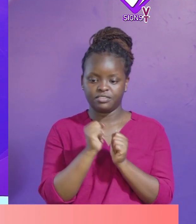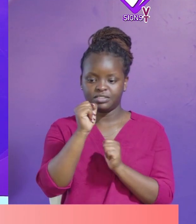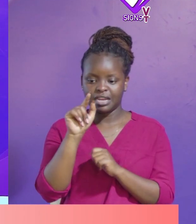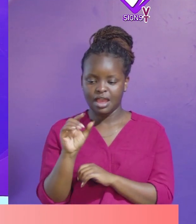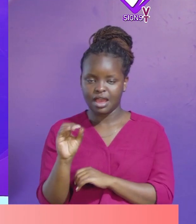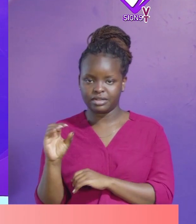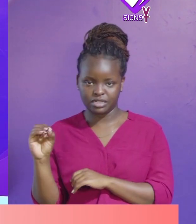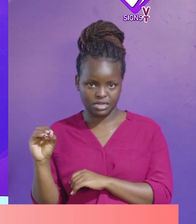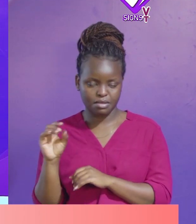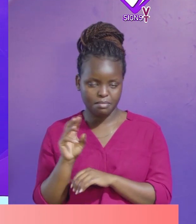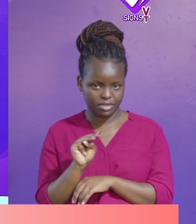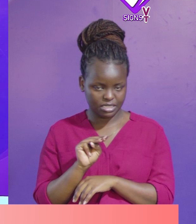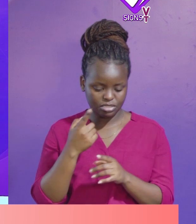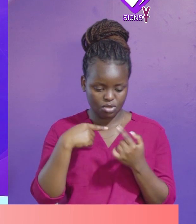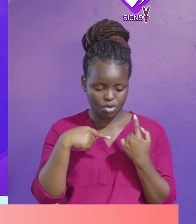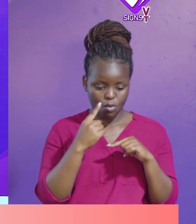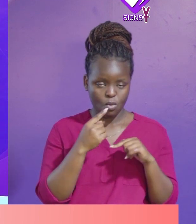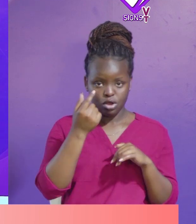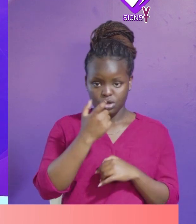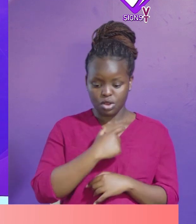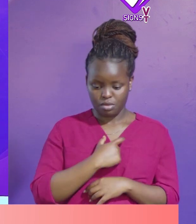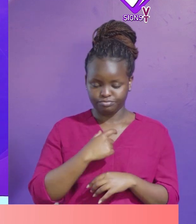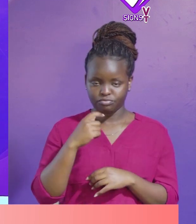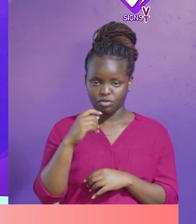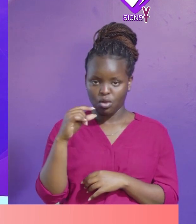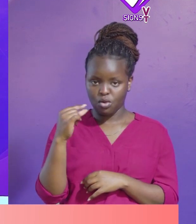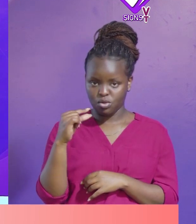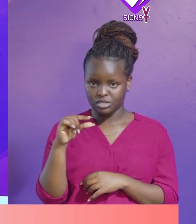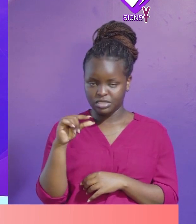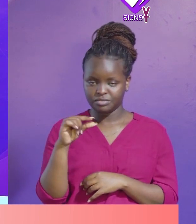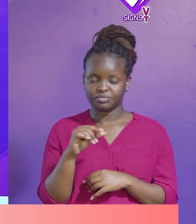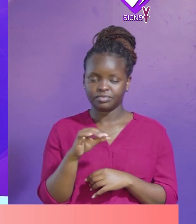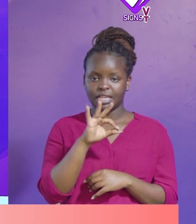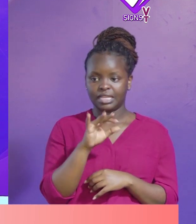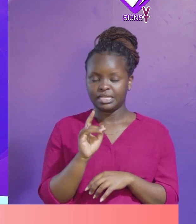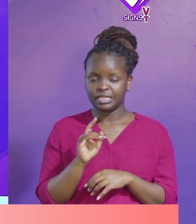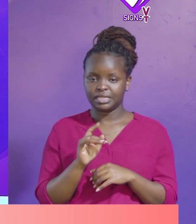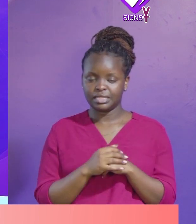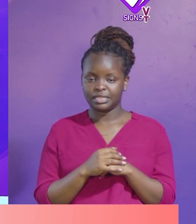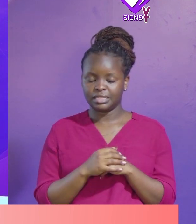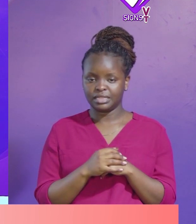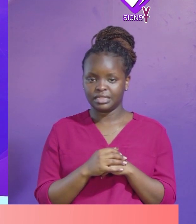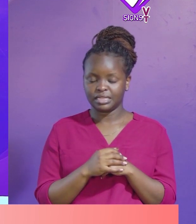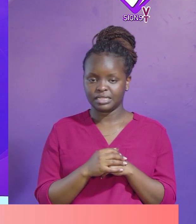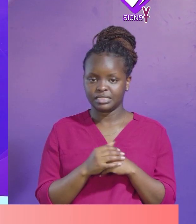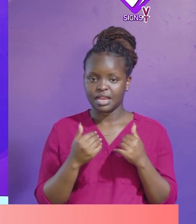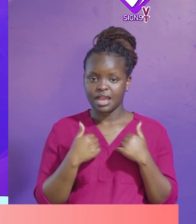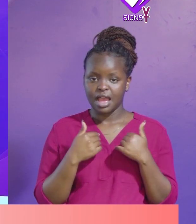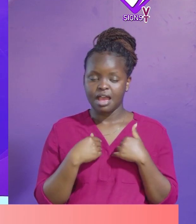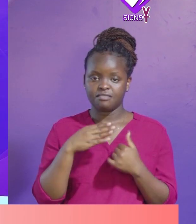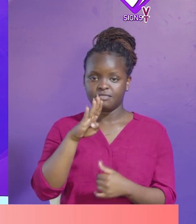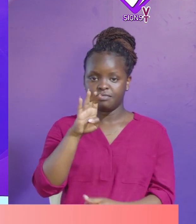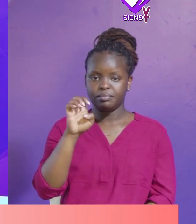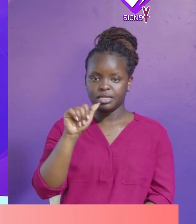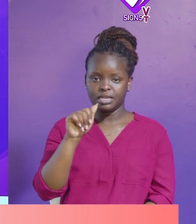is, she won gold. That is 3 minutes, 52 seconds and 15 milliseconds. We have Beatrice Chebet,